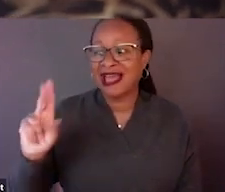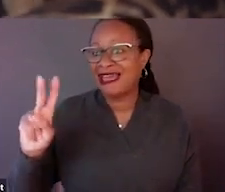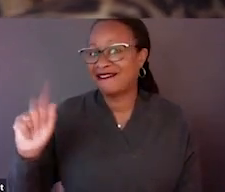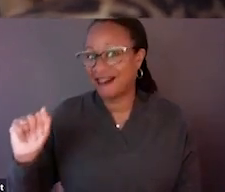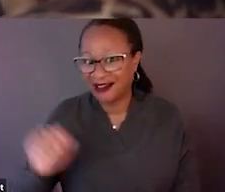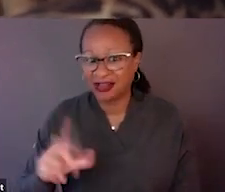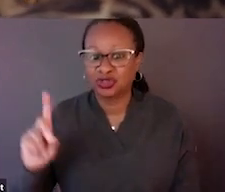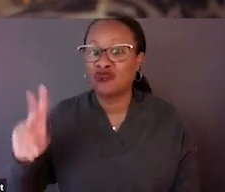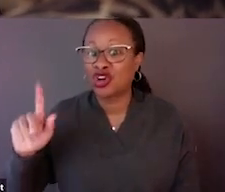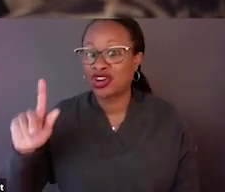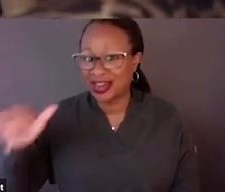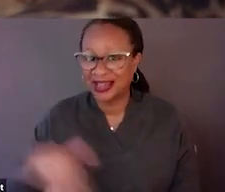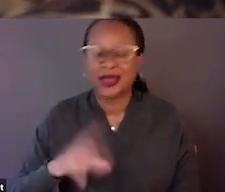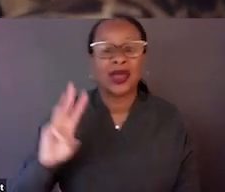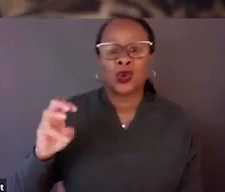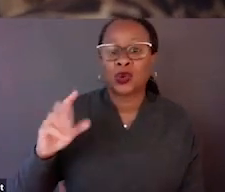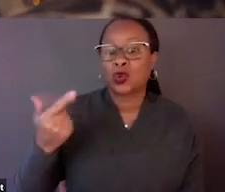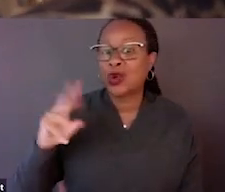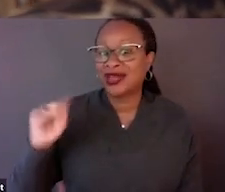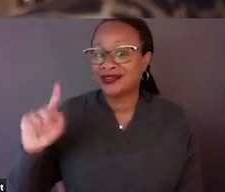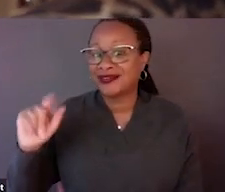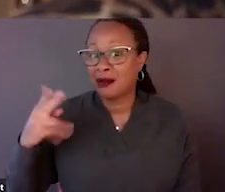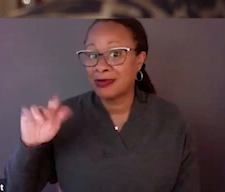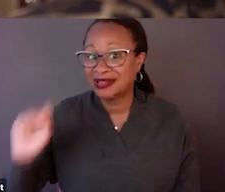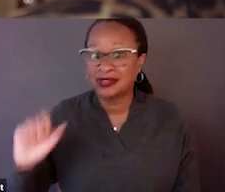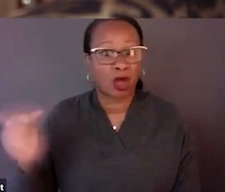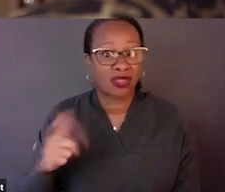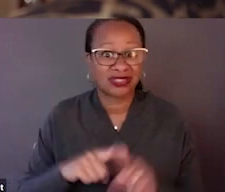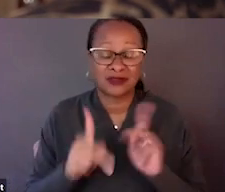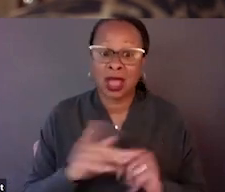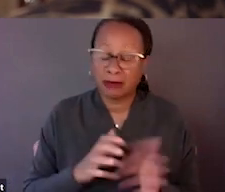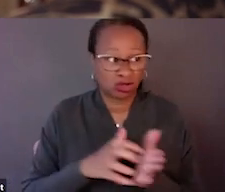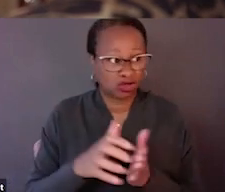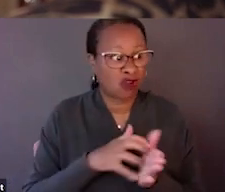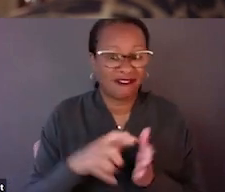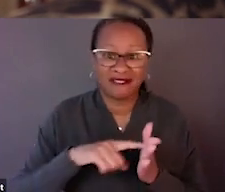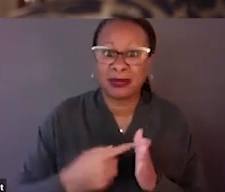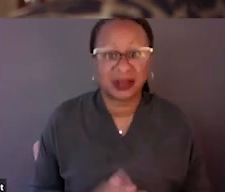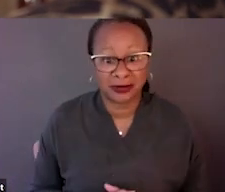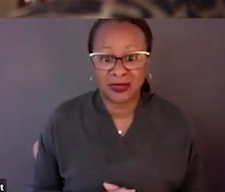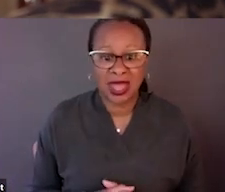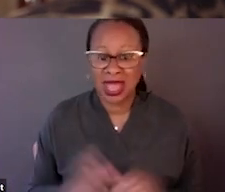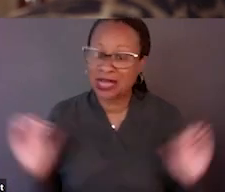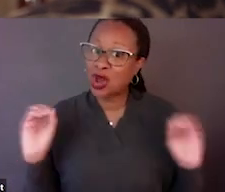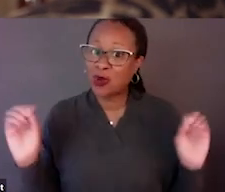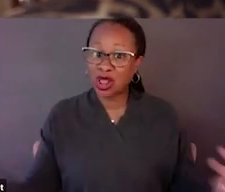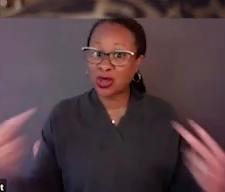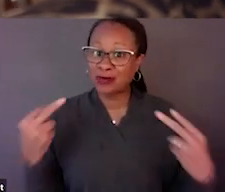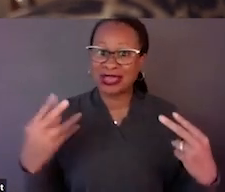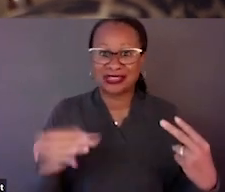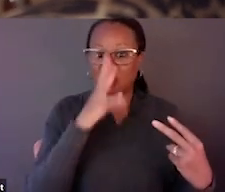know, Wynn Thomas and all these, you know, but it was rough going in the beginning, and no one would look at me or talk